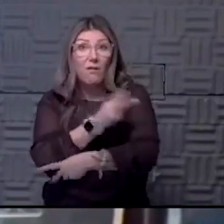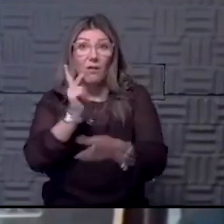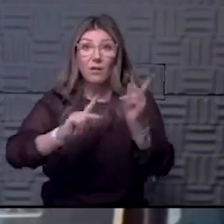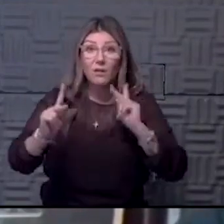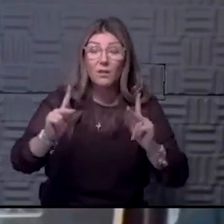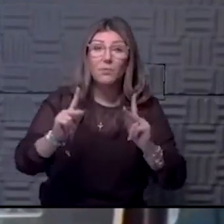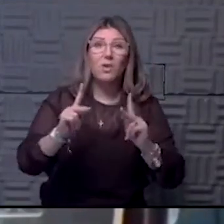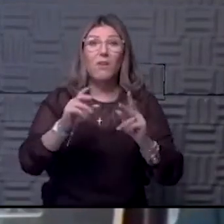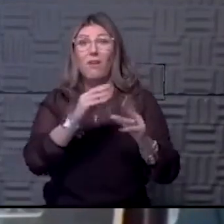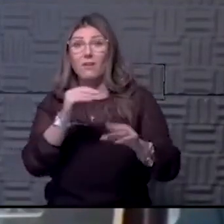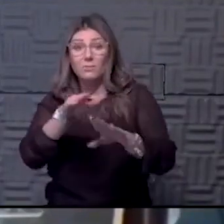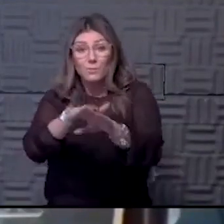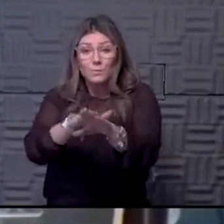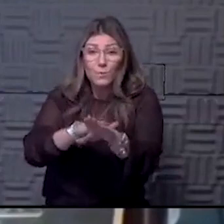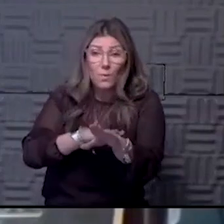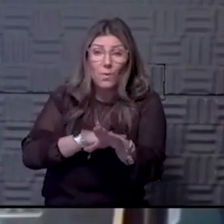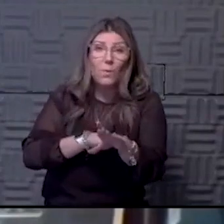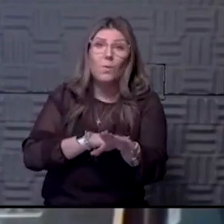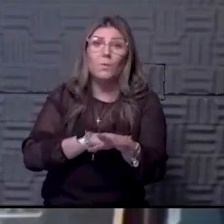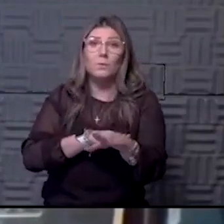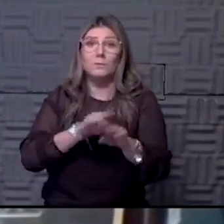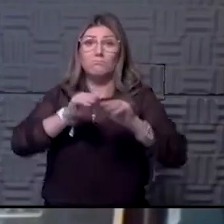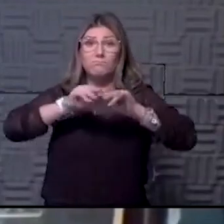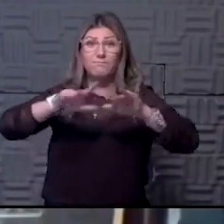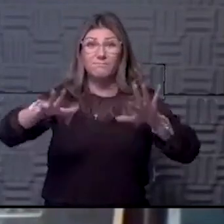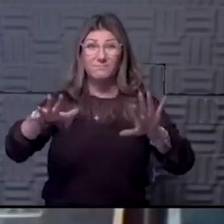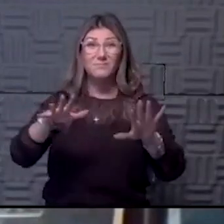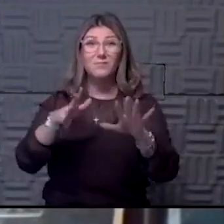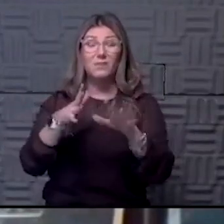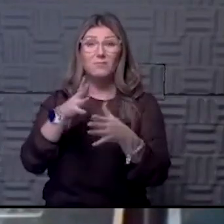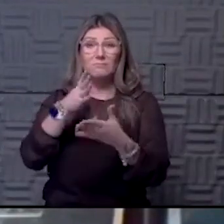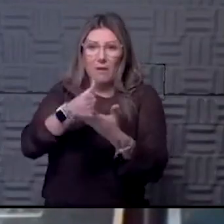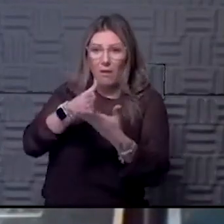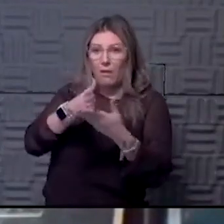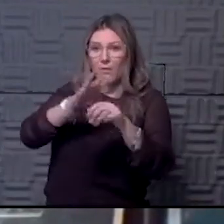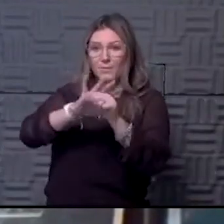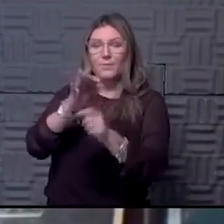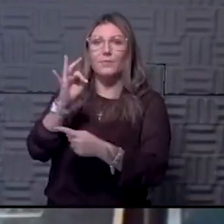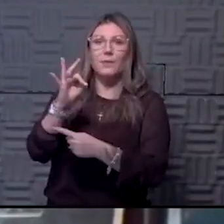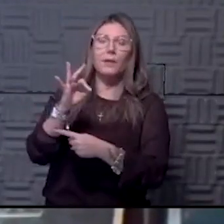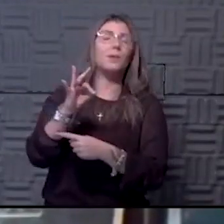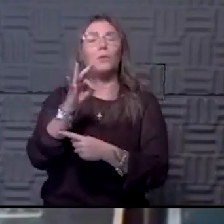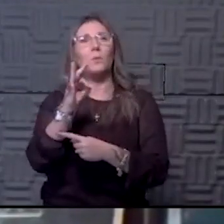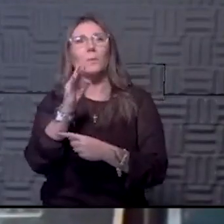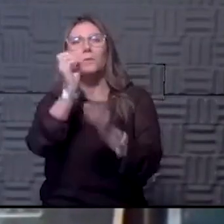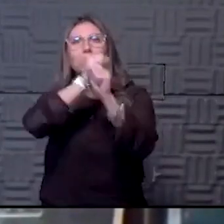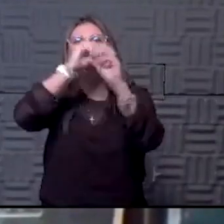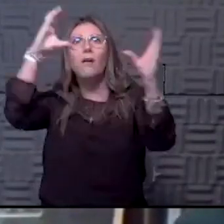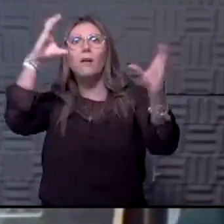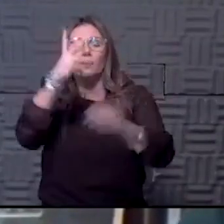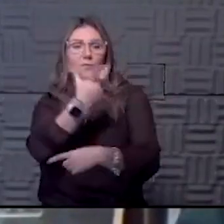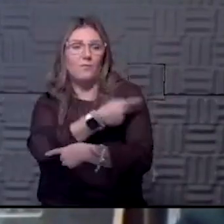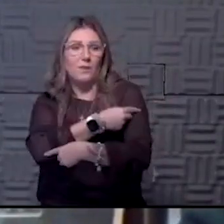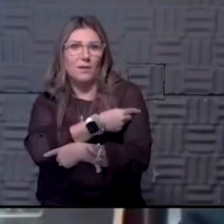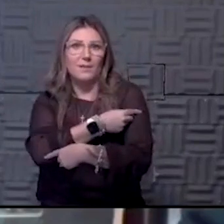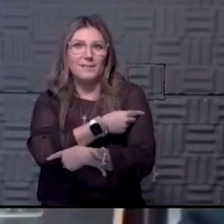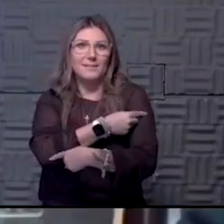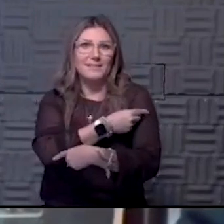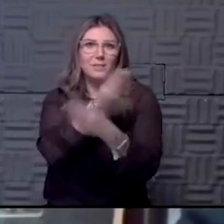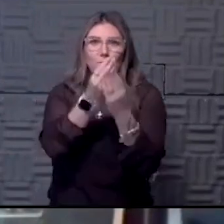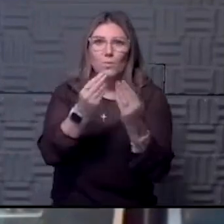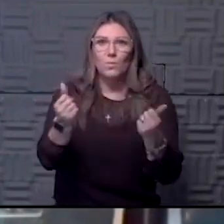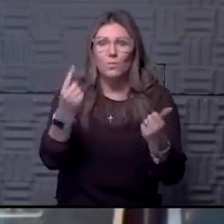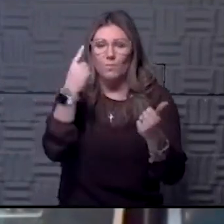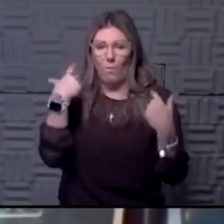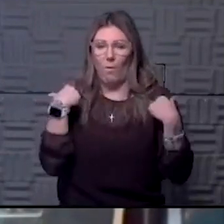eliminate the spread of COVID-19. So while we think of the vaccine as a solution to people's health